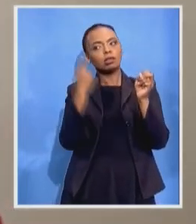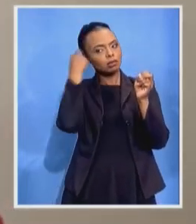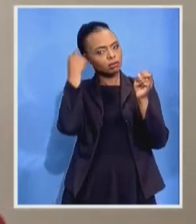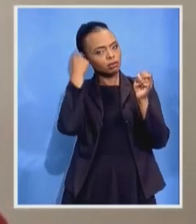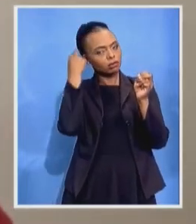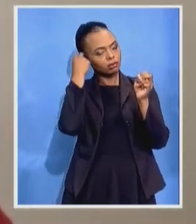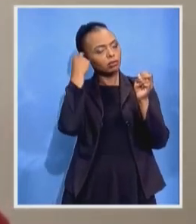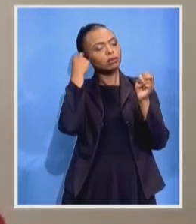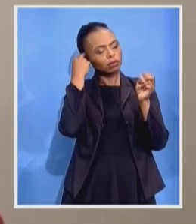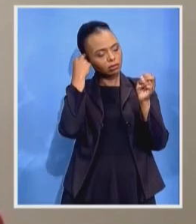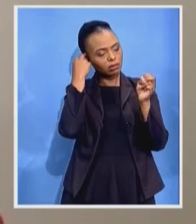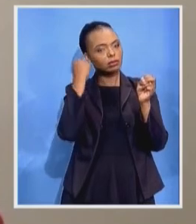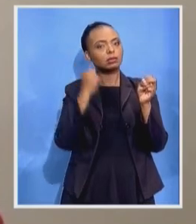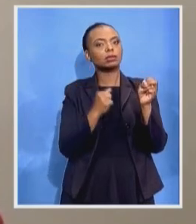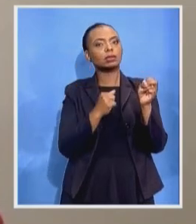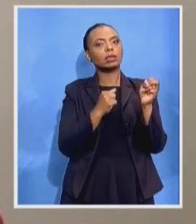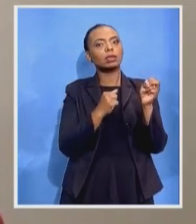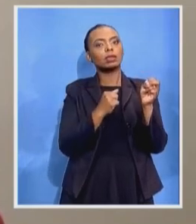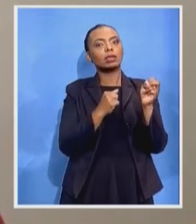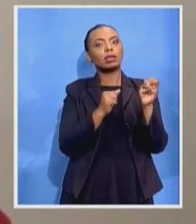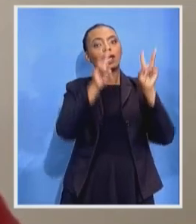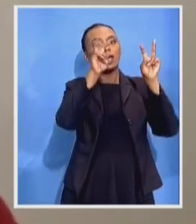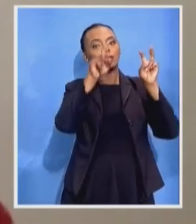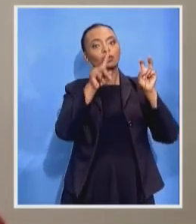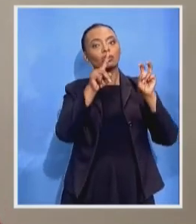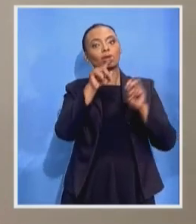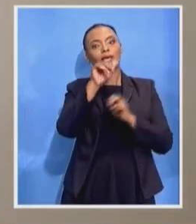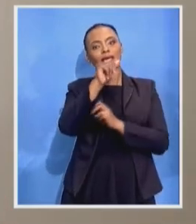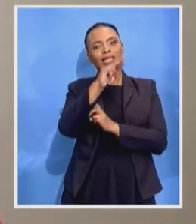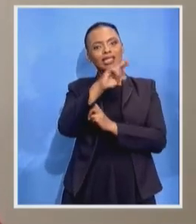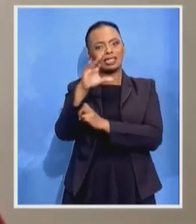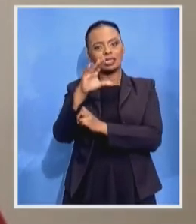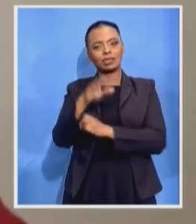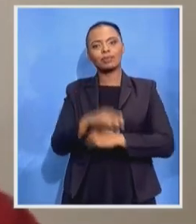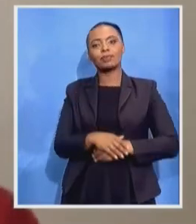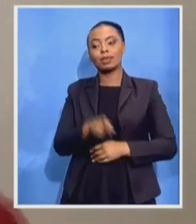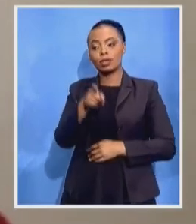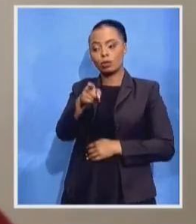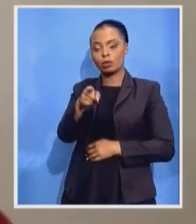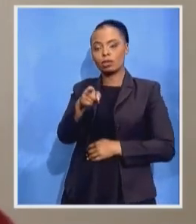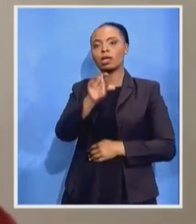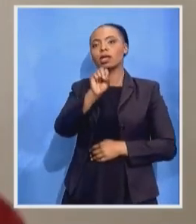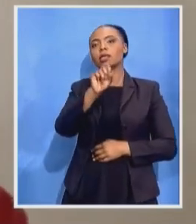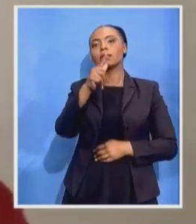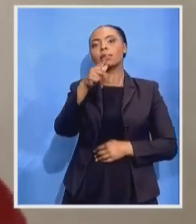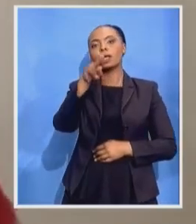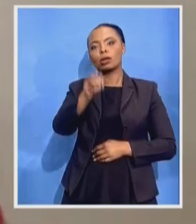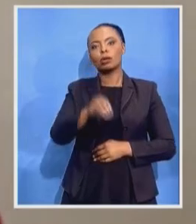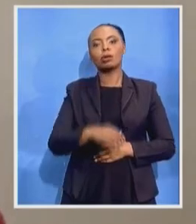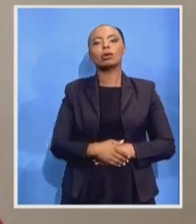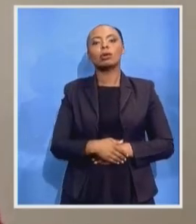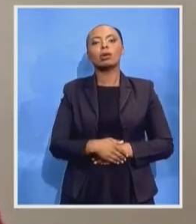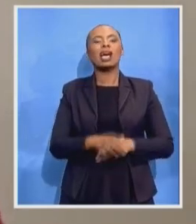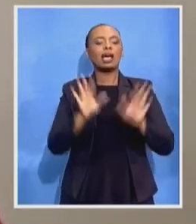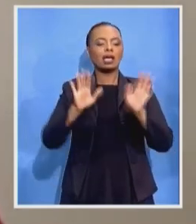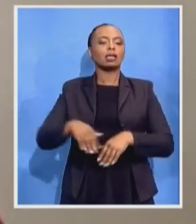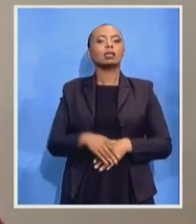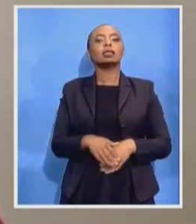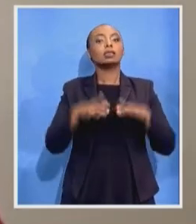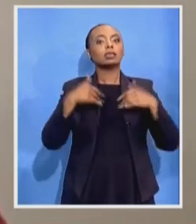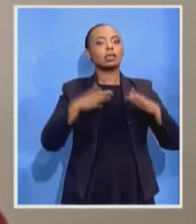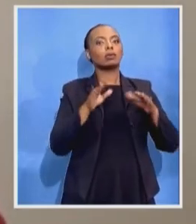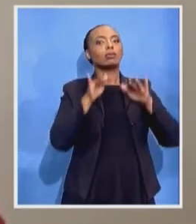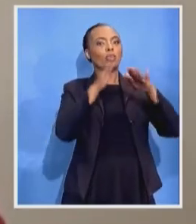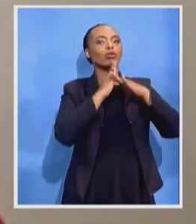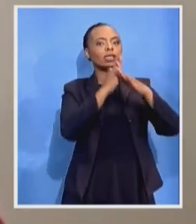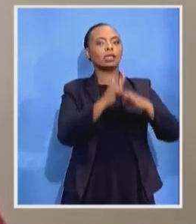the ANC someday, well, let me start with the public protector. We have always said that this public protector is not up to